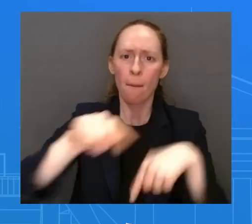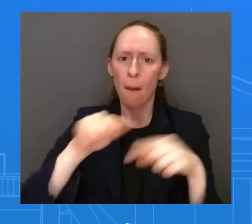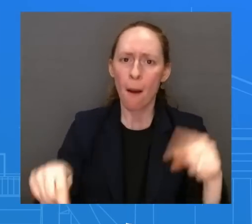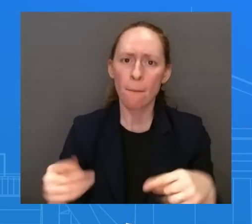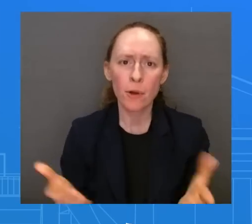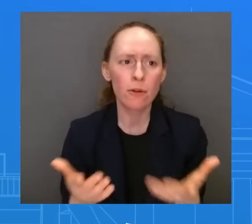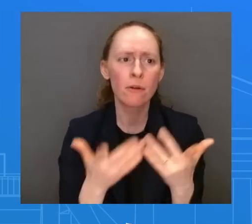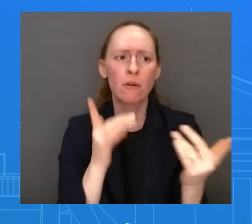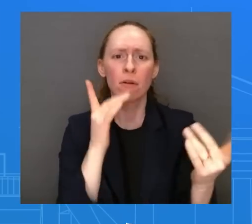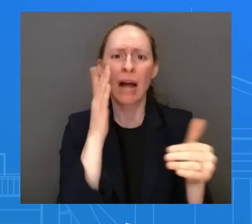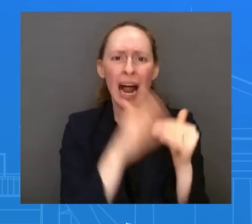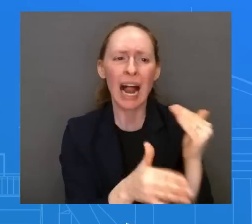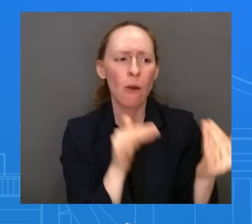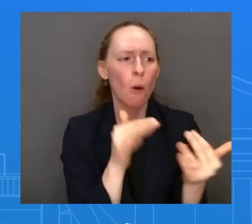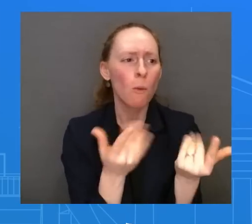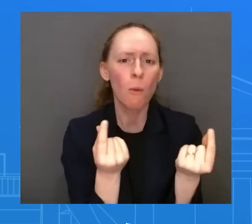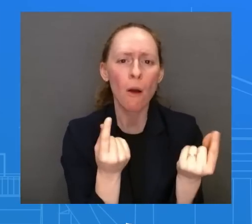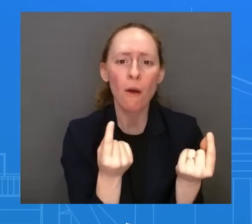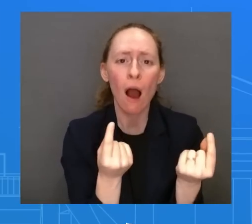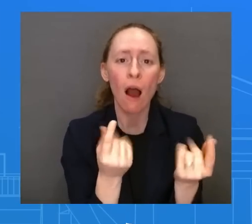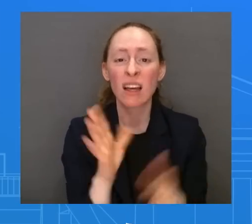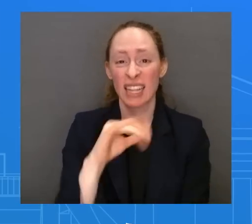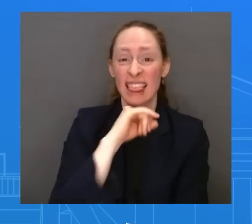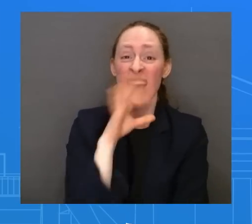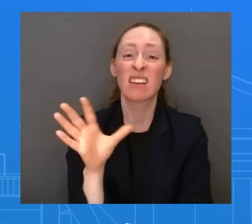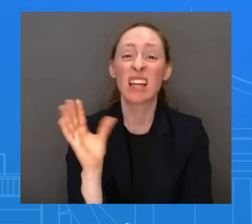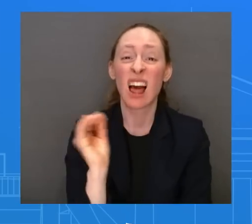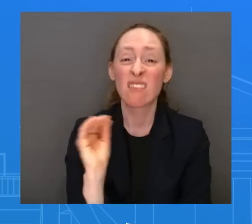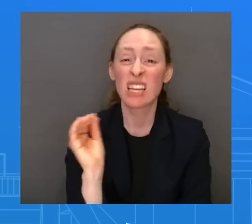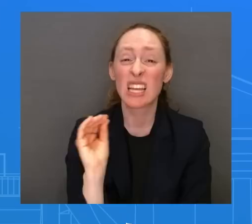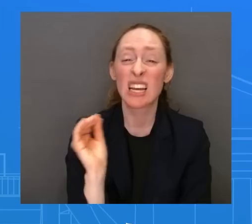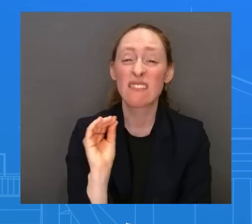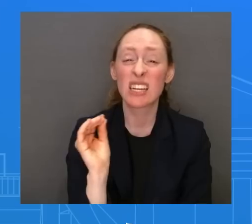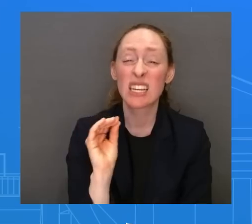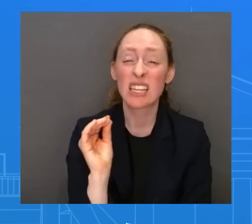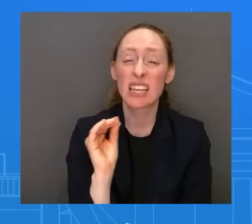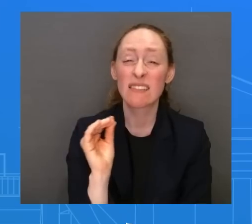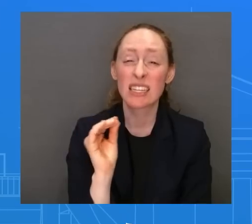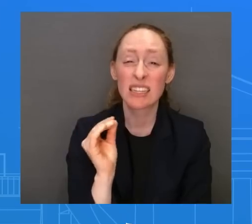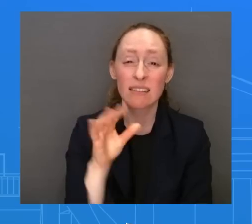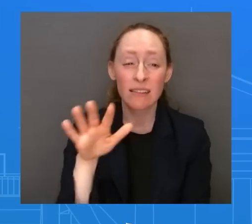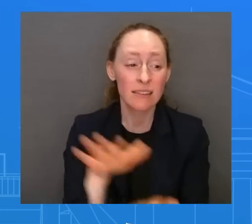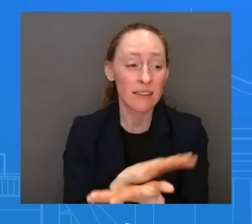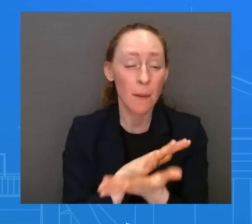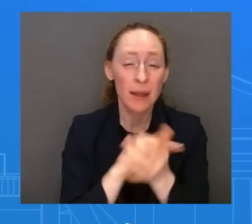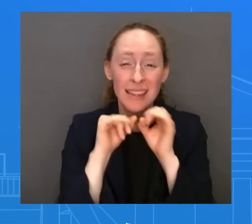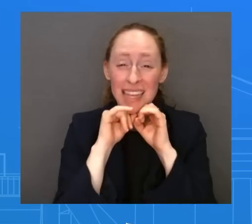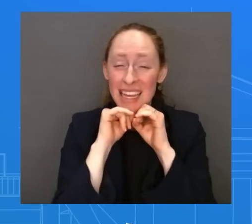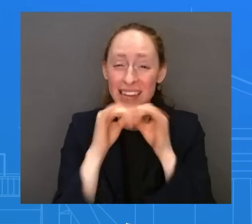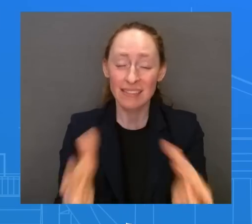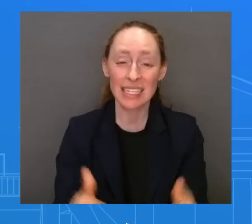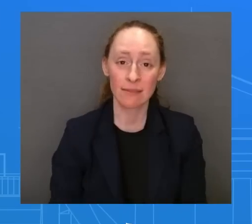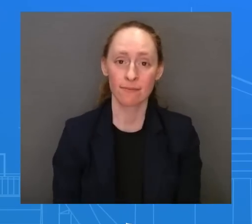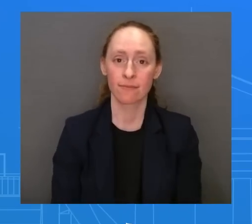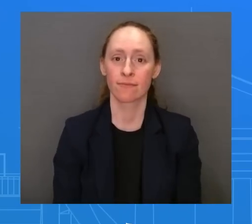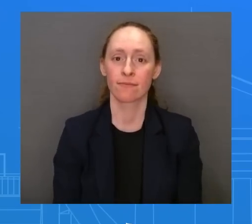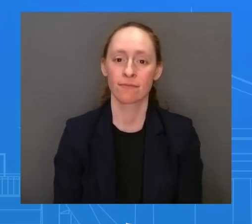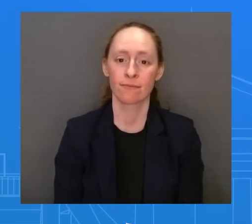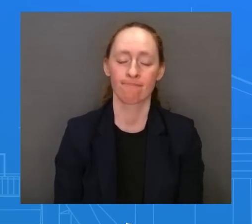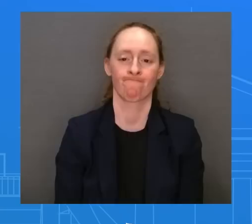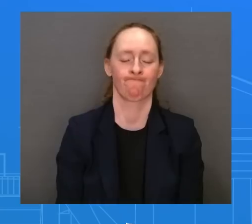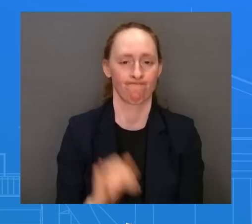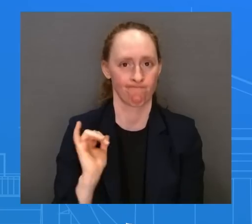the first lesson learned here and the incoming Administration wasn't afforded much of one thus President Biden's Choice was